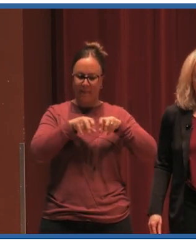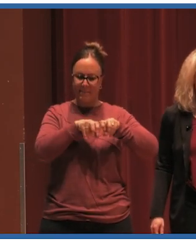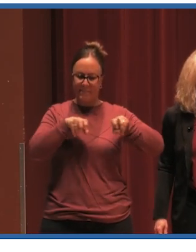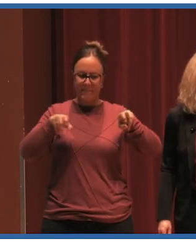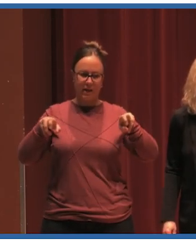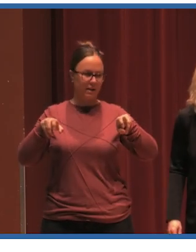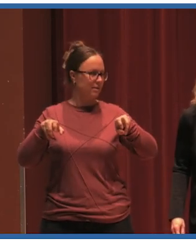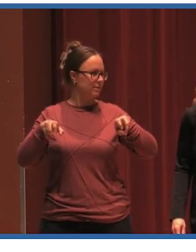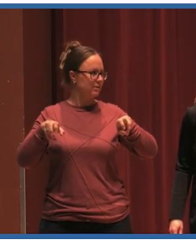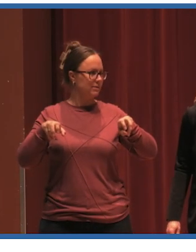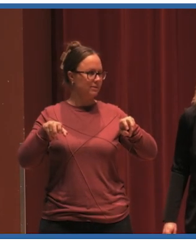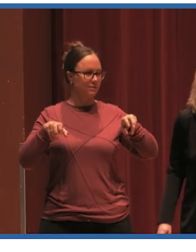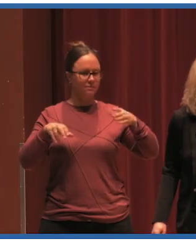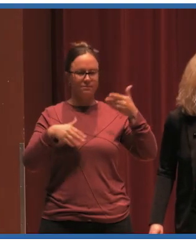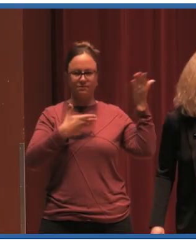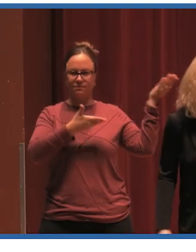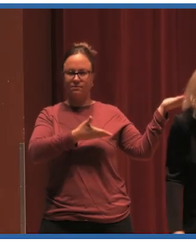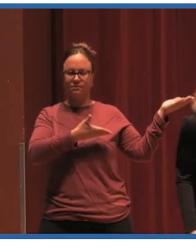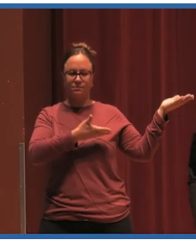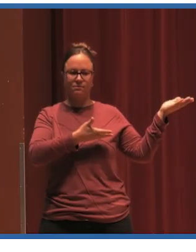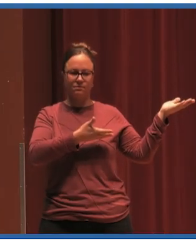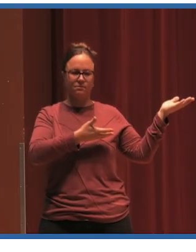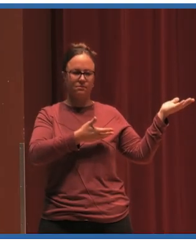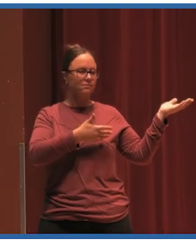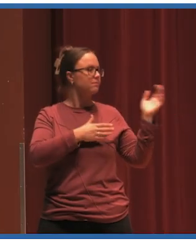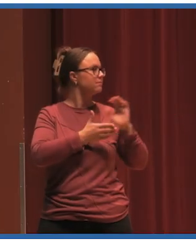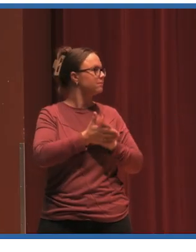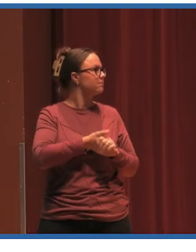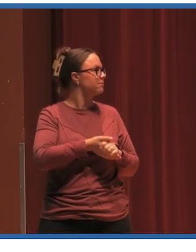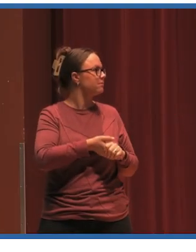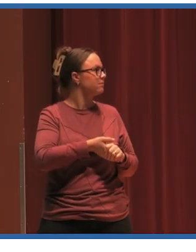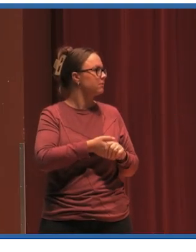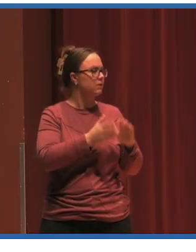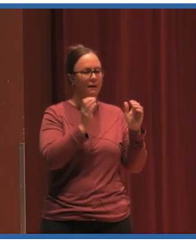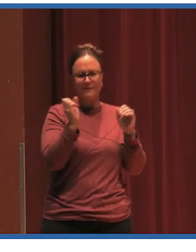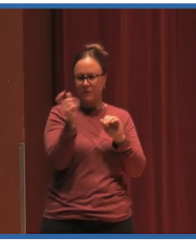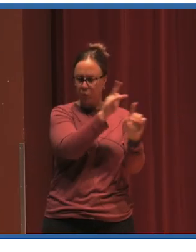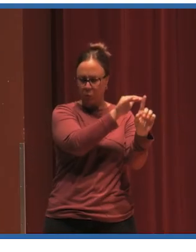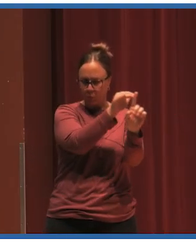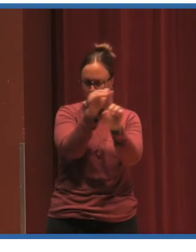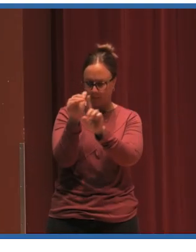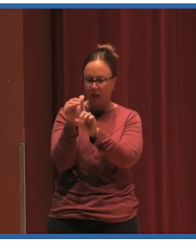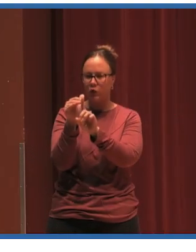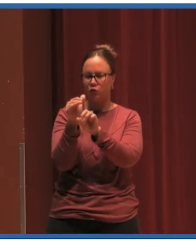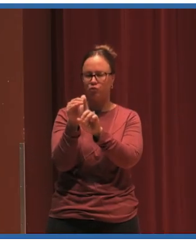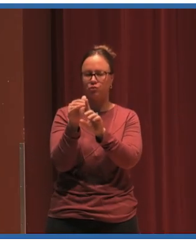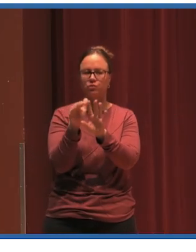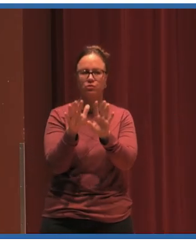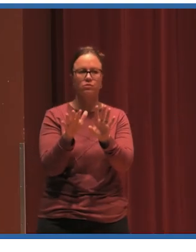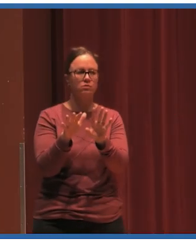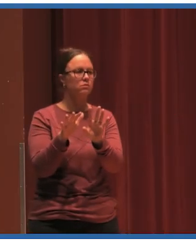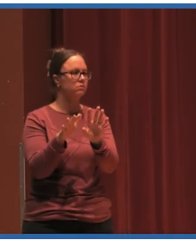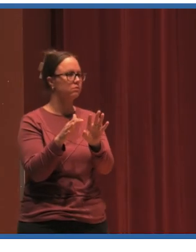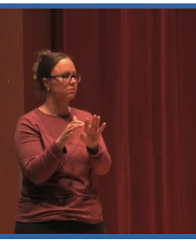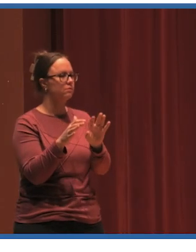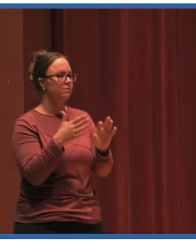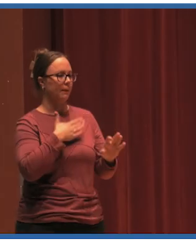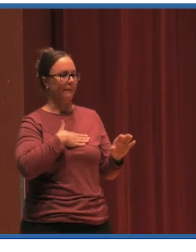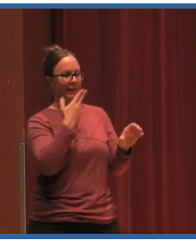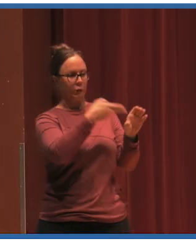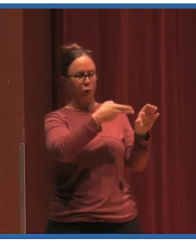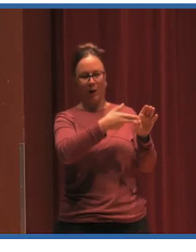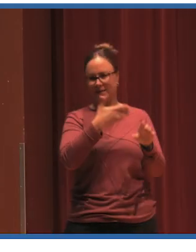up to the stage. I'm going to give a few reminders as they're making their way up. Please come join us. Thank